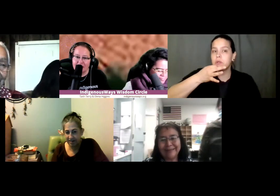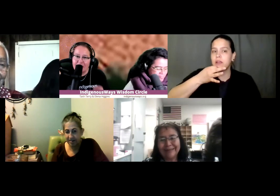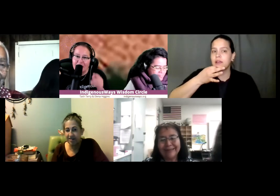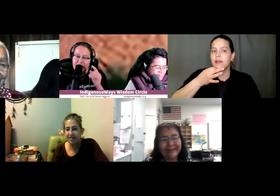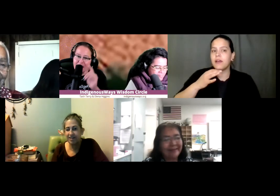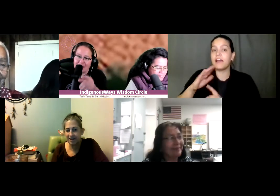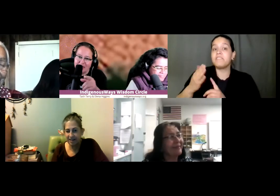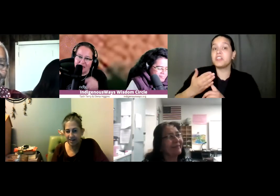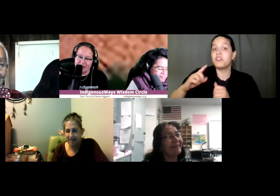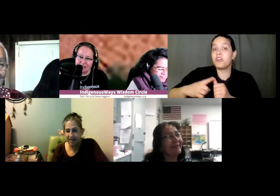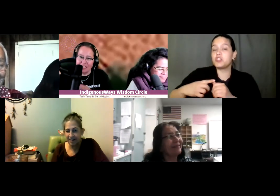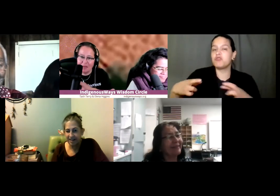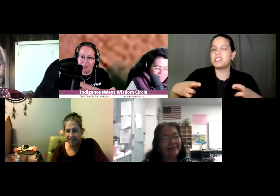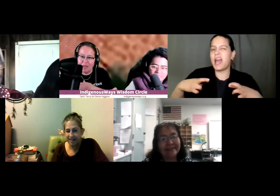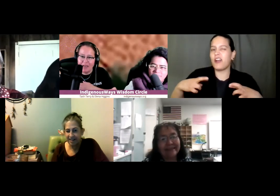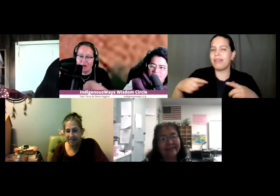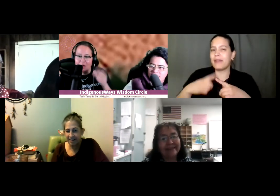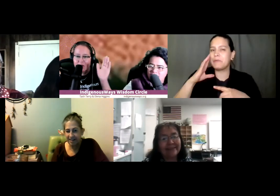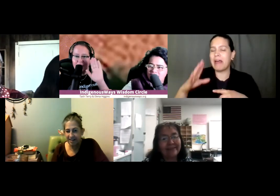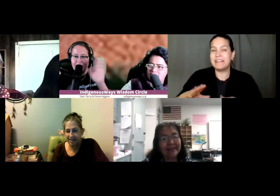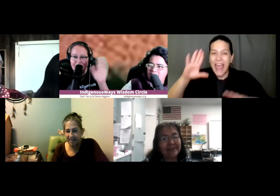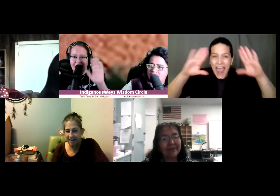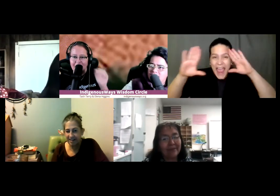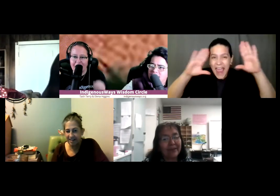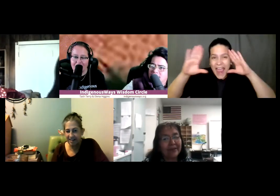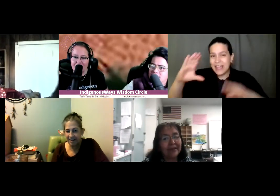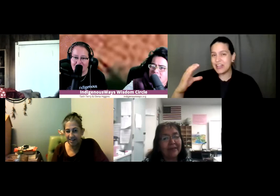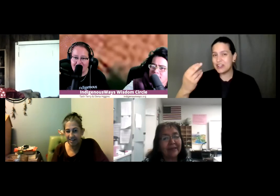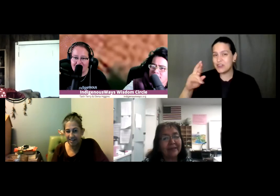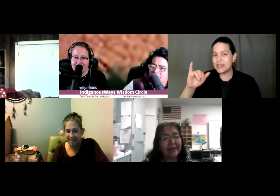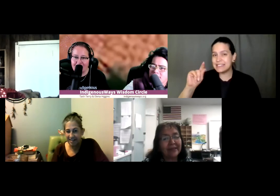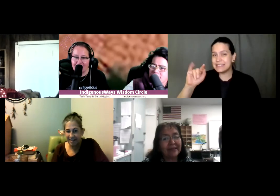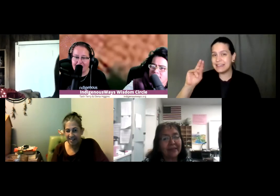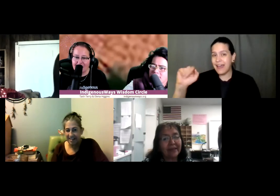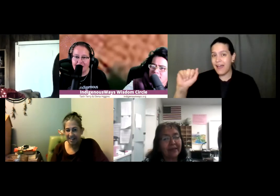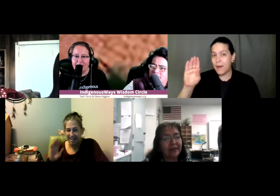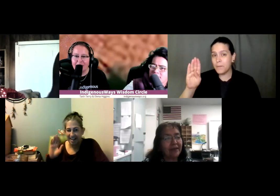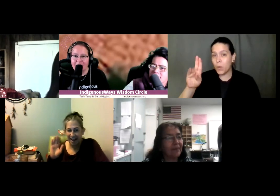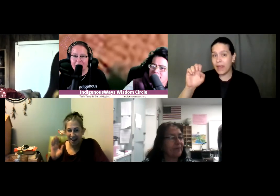first. Yat eh, Christina Bueno. Yat eh. Do you want to say something?